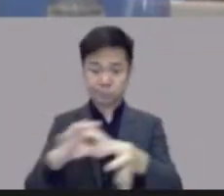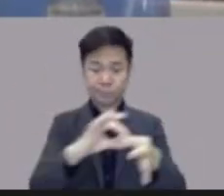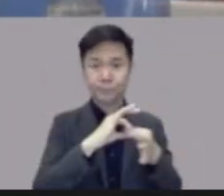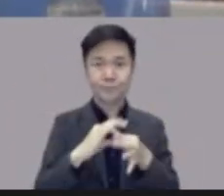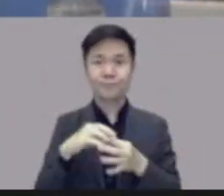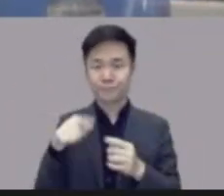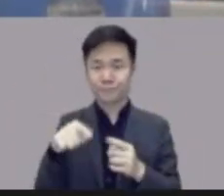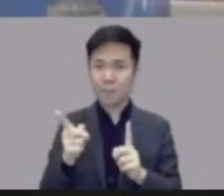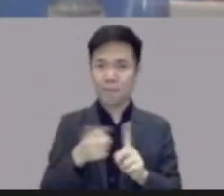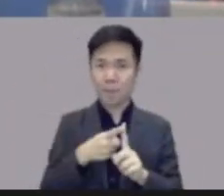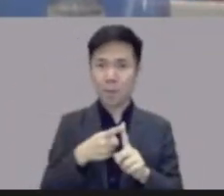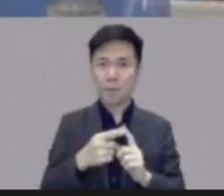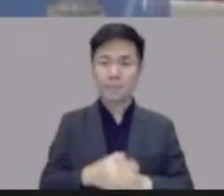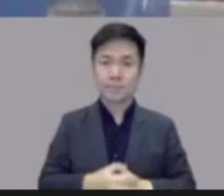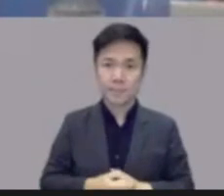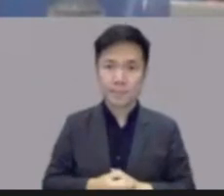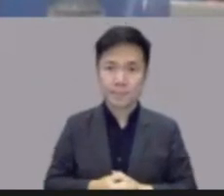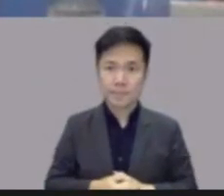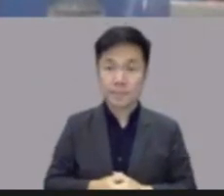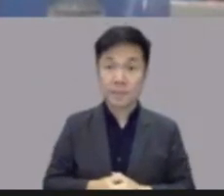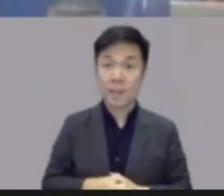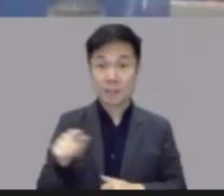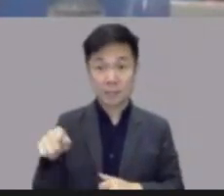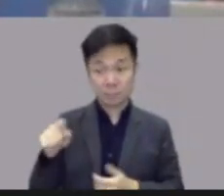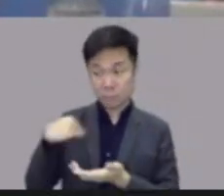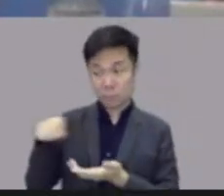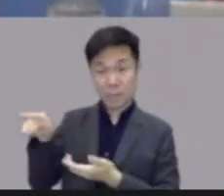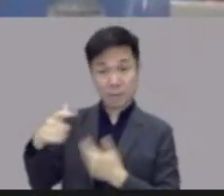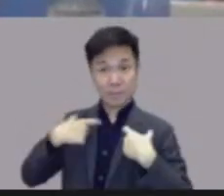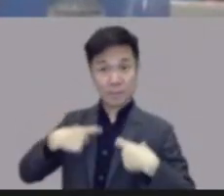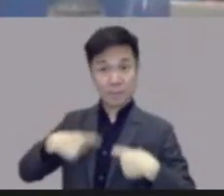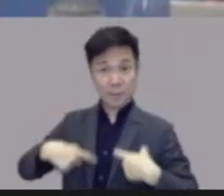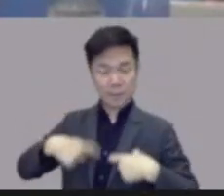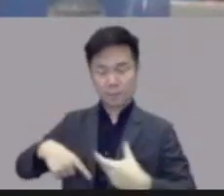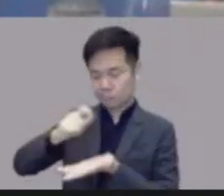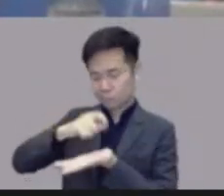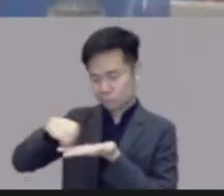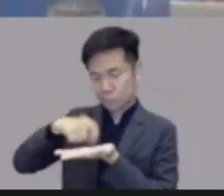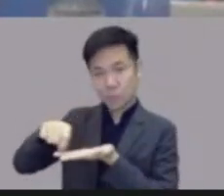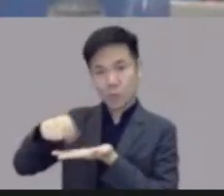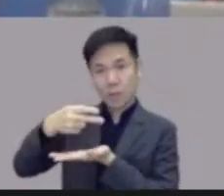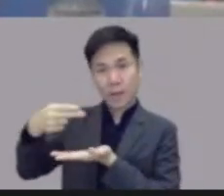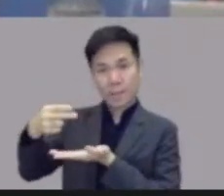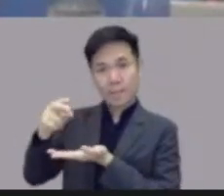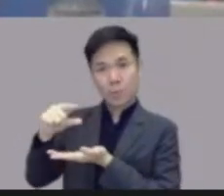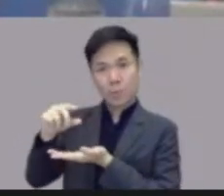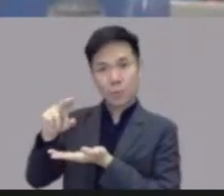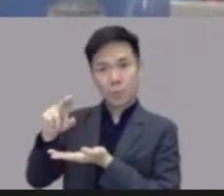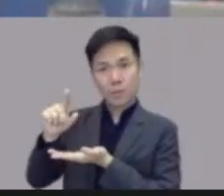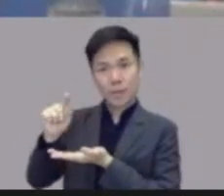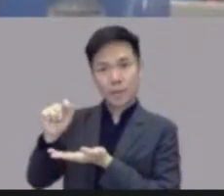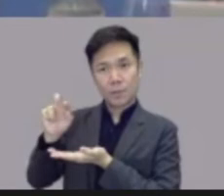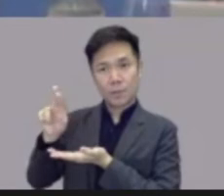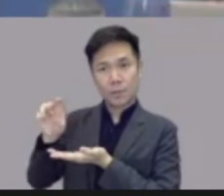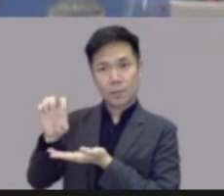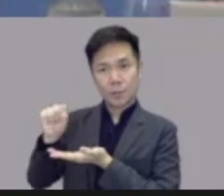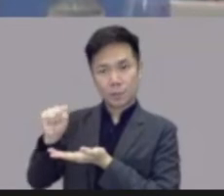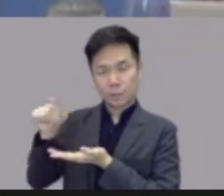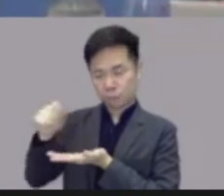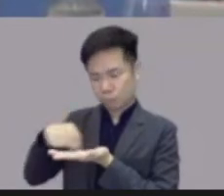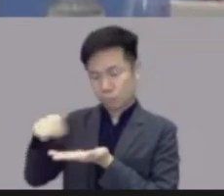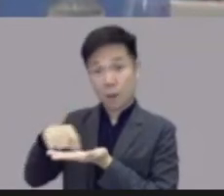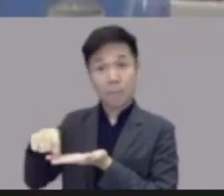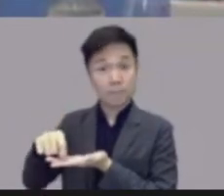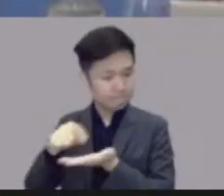his report entitled our common agenda Secretary General guterres urged inclusive networked